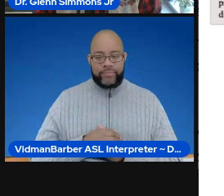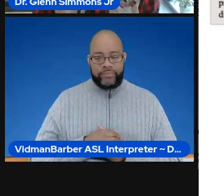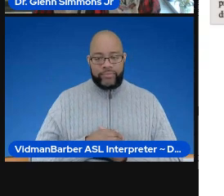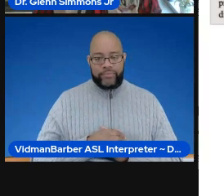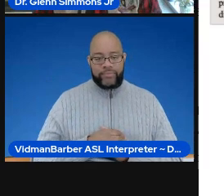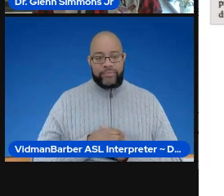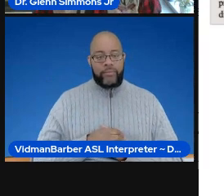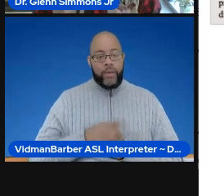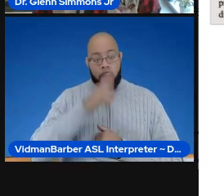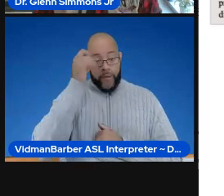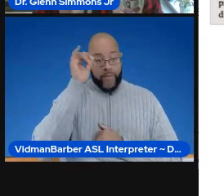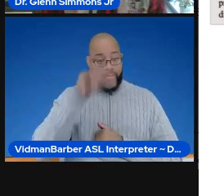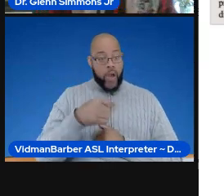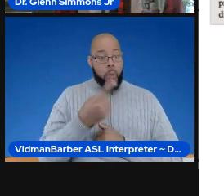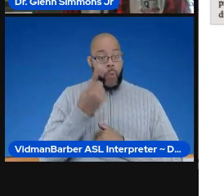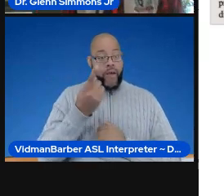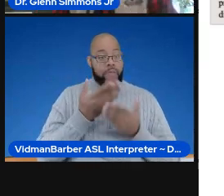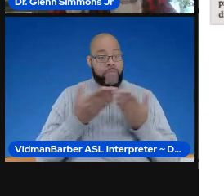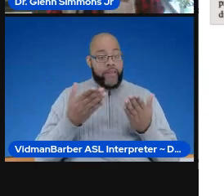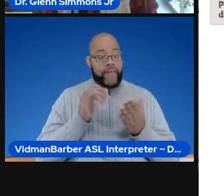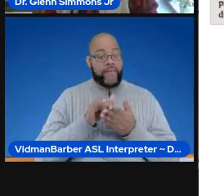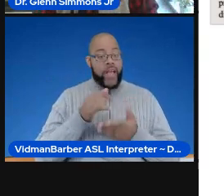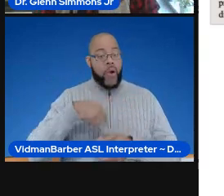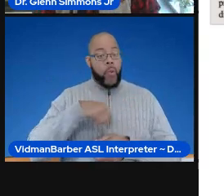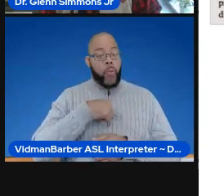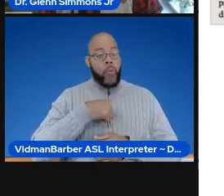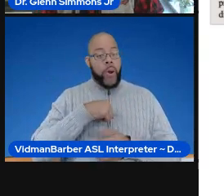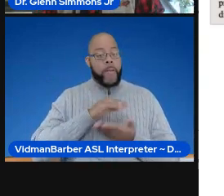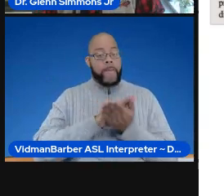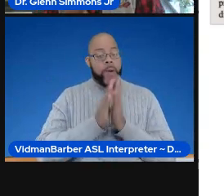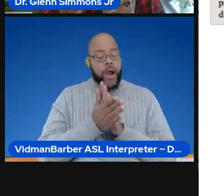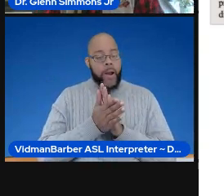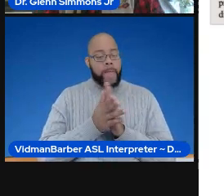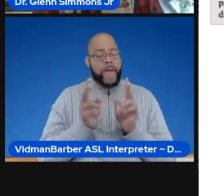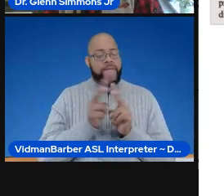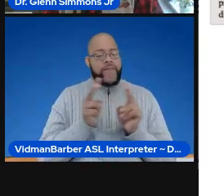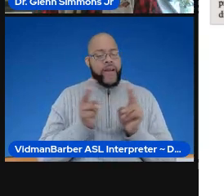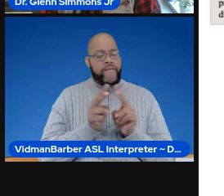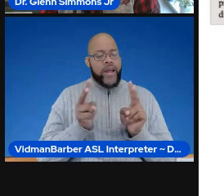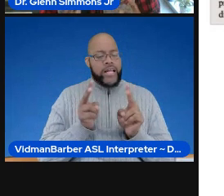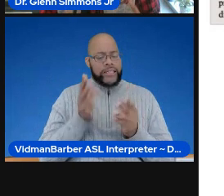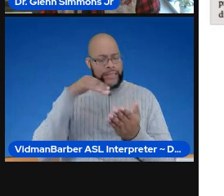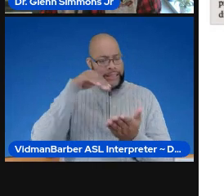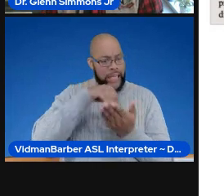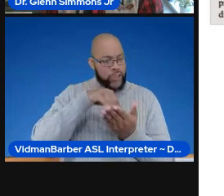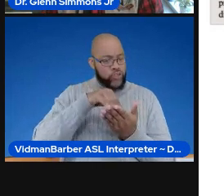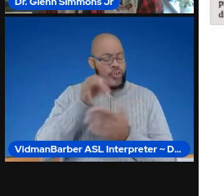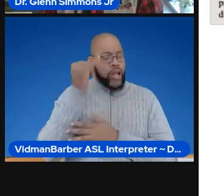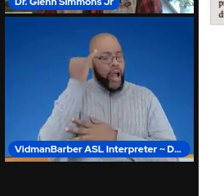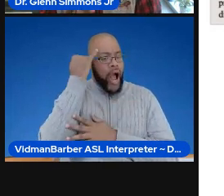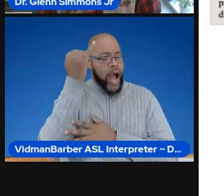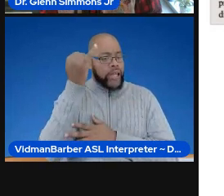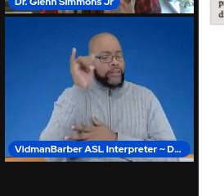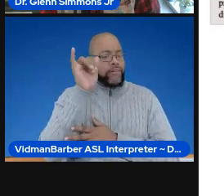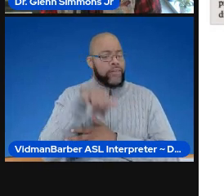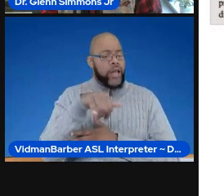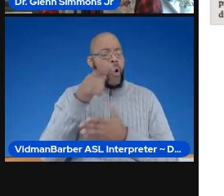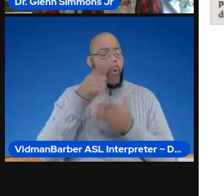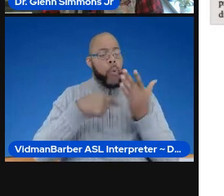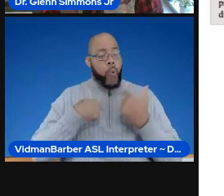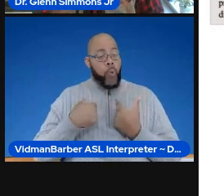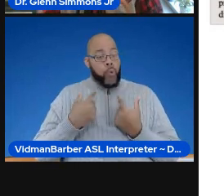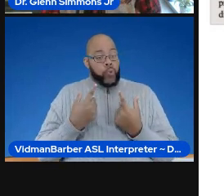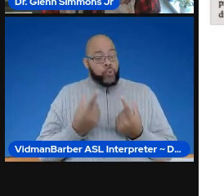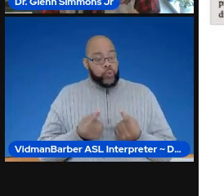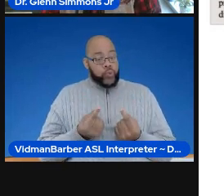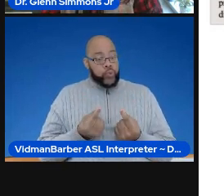And because of that, one of the things that we become very kind of centered on is the idea that what we do